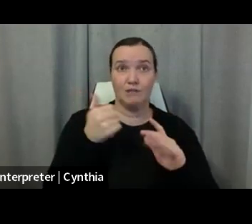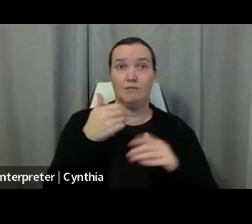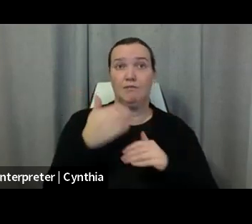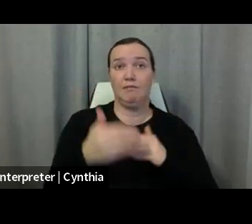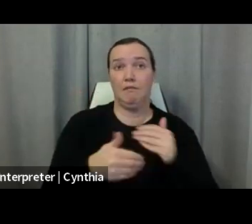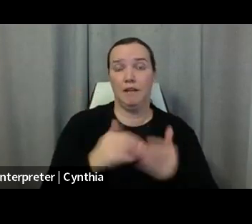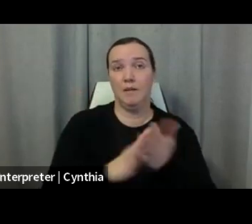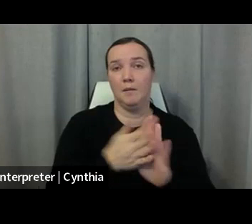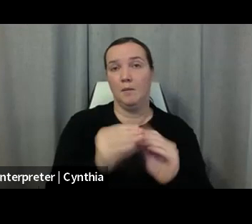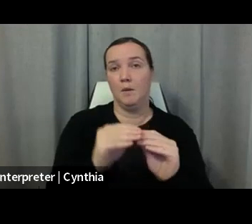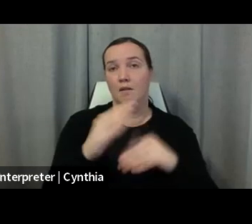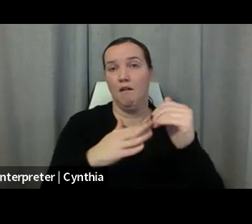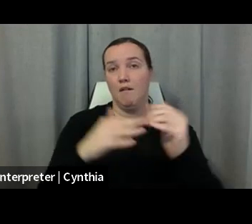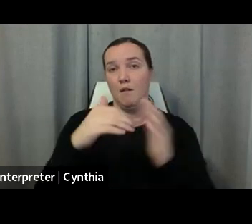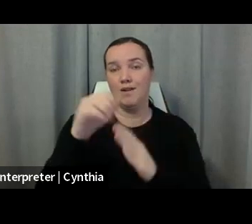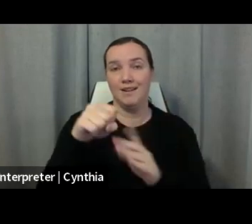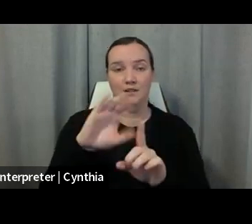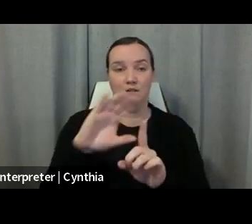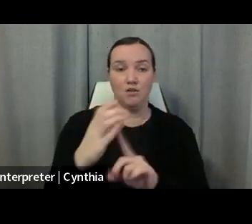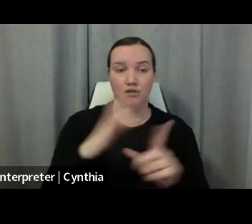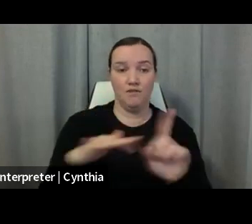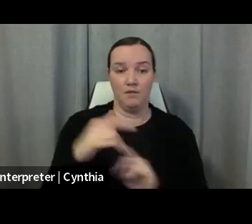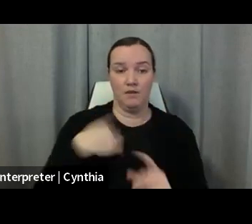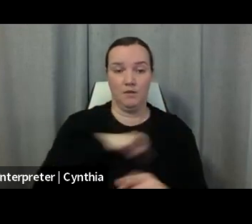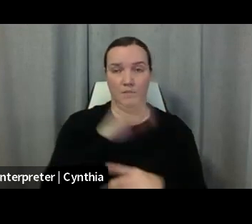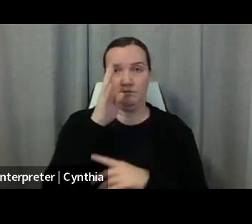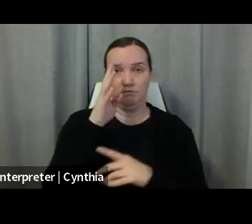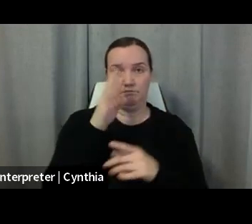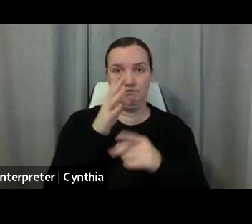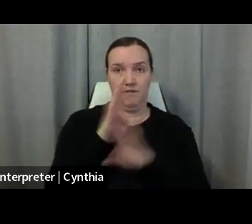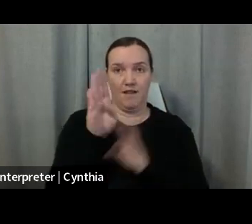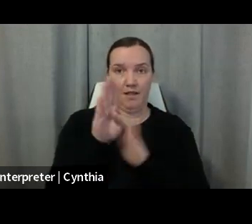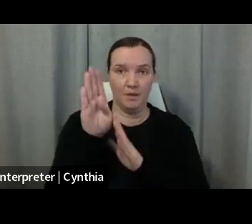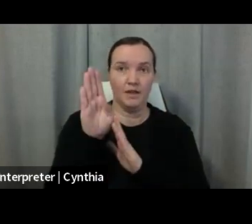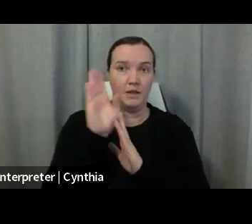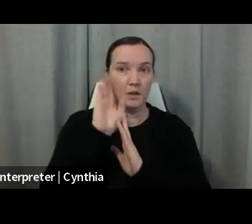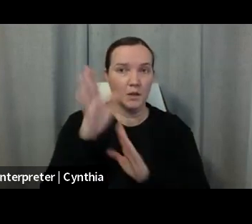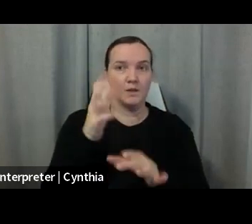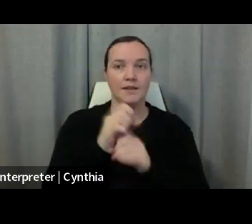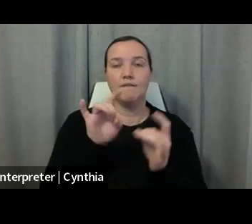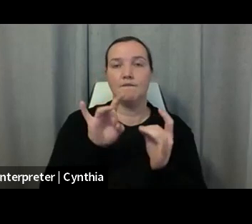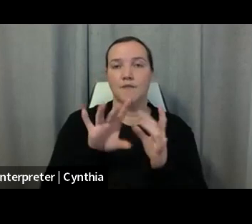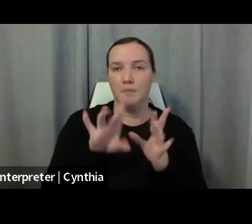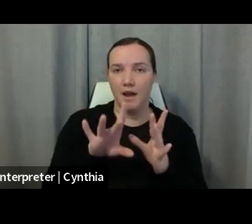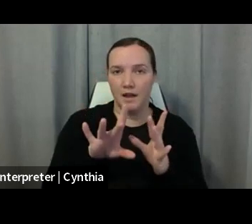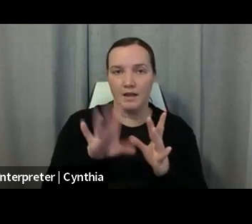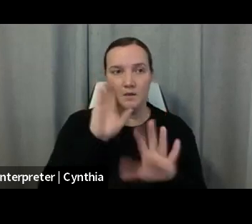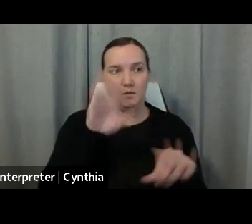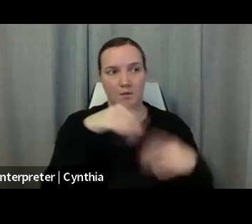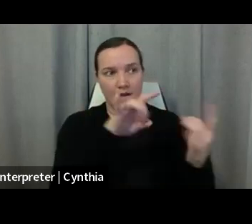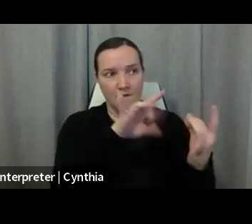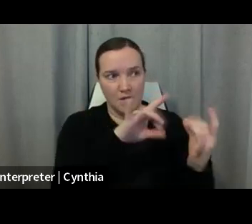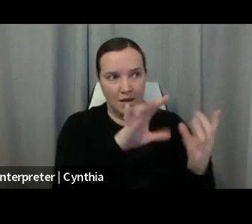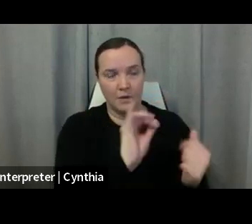that, yes, we're creating a culture and environment where we are going to get feedback. We are agreeing to give each other feedback. We're agreeing